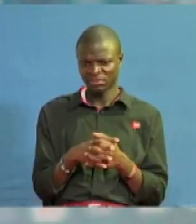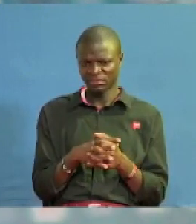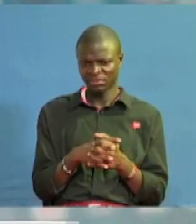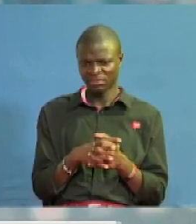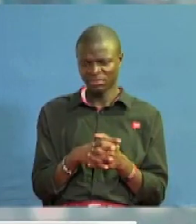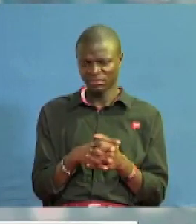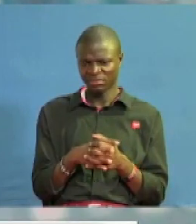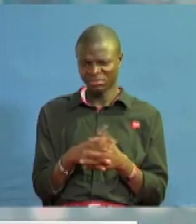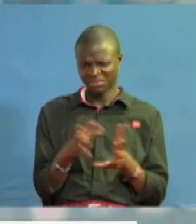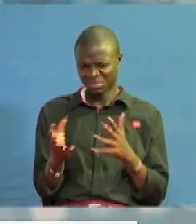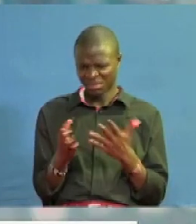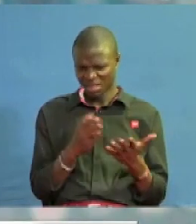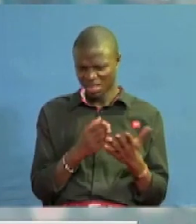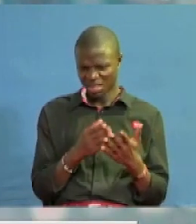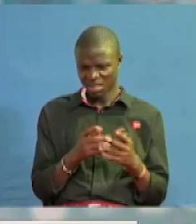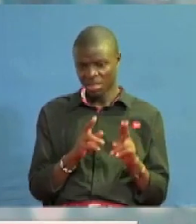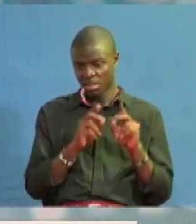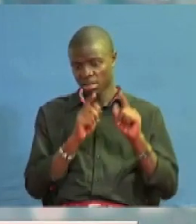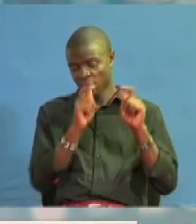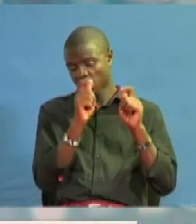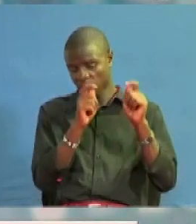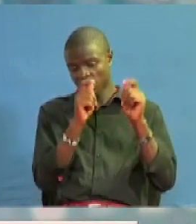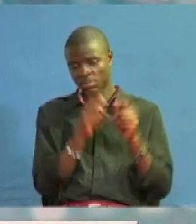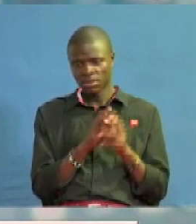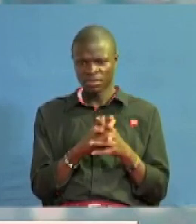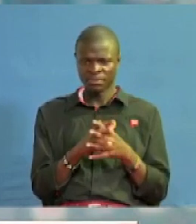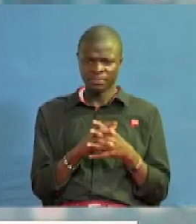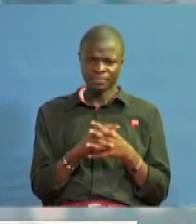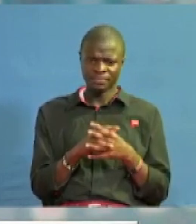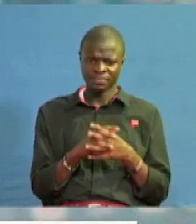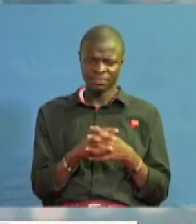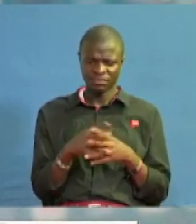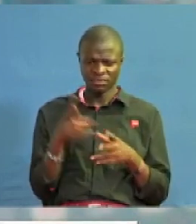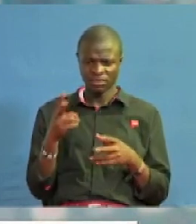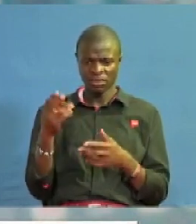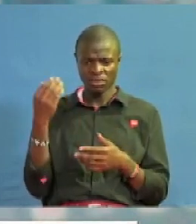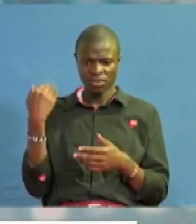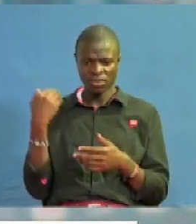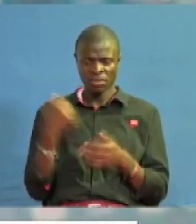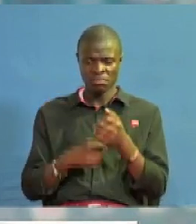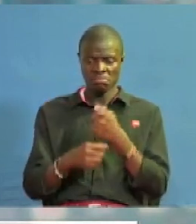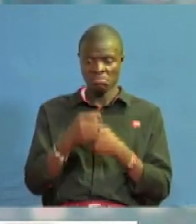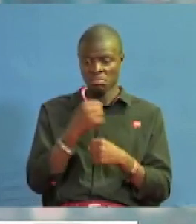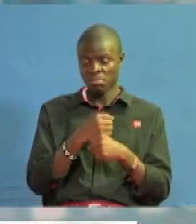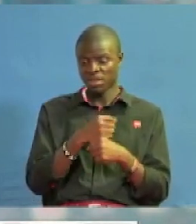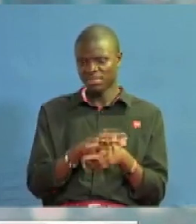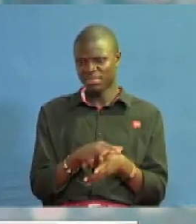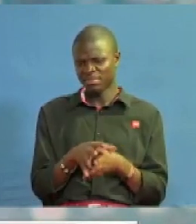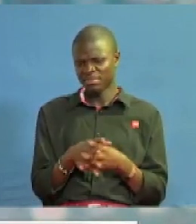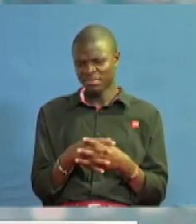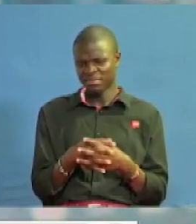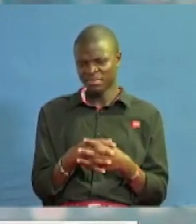let's look at probably the transport sector, and probably 2 years down the line or 2 years